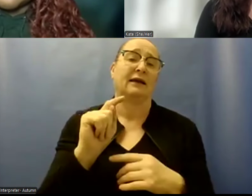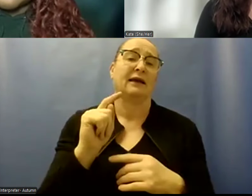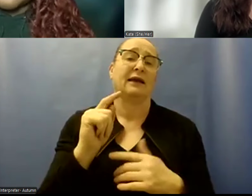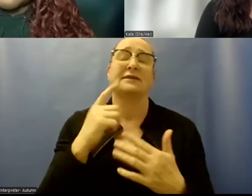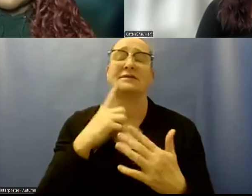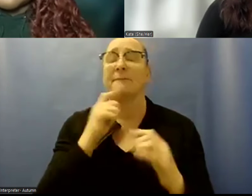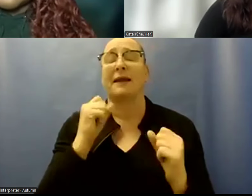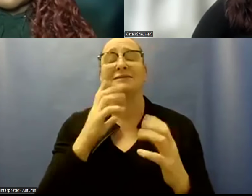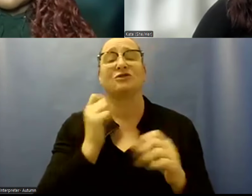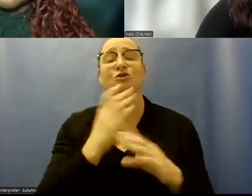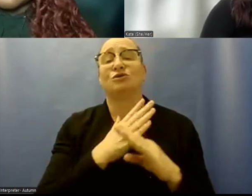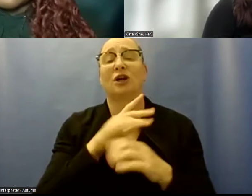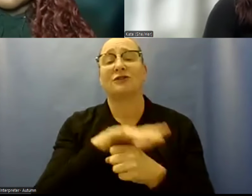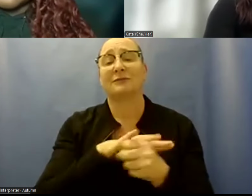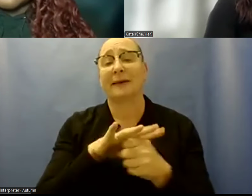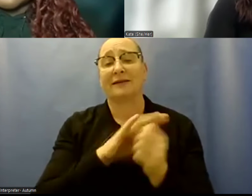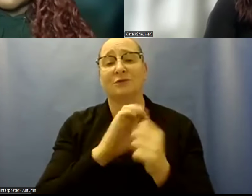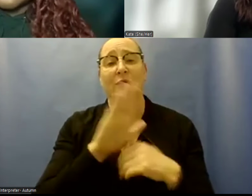all.